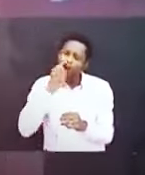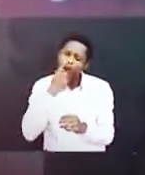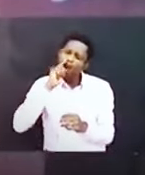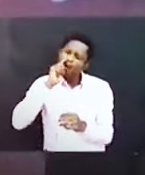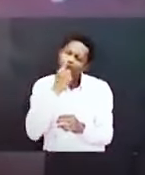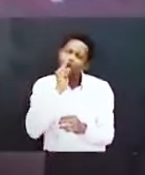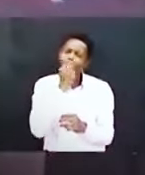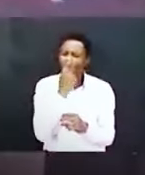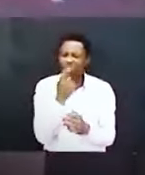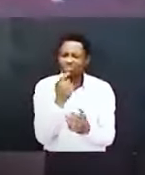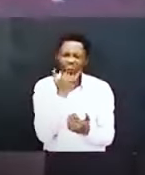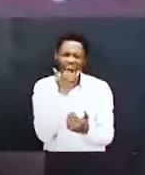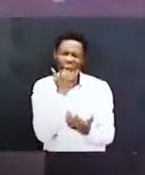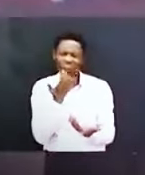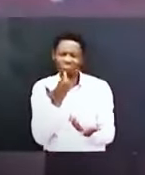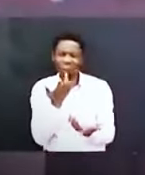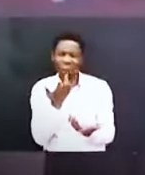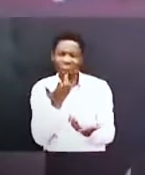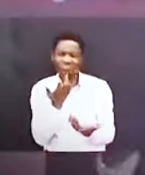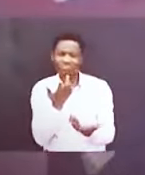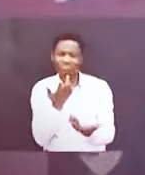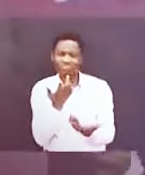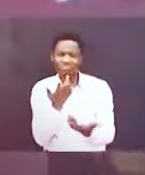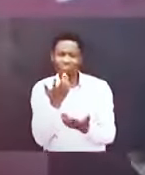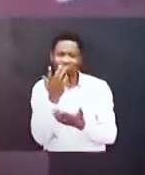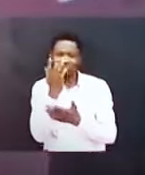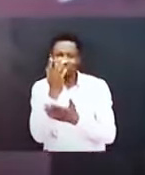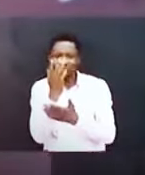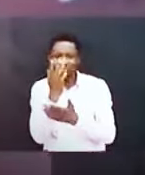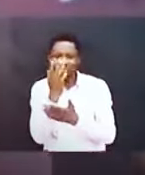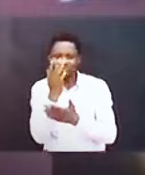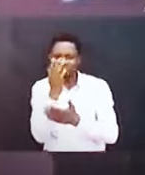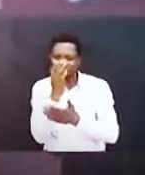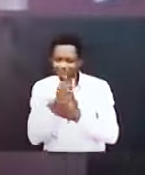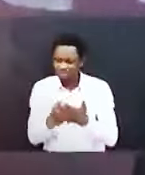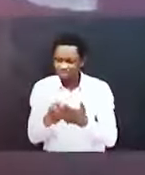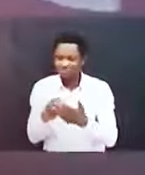Picking nose. It's a challenge that somebody brought. Picking nose.